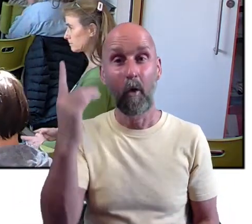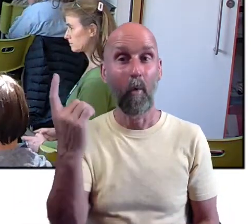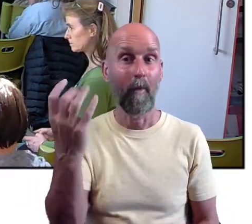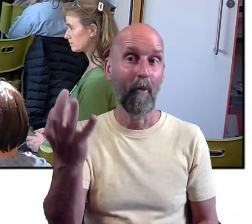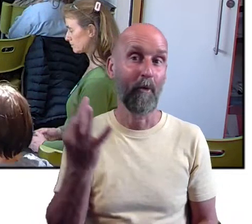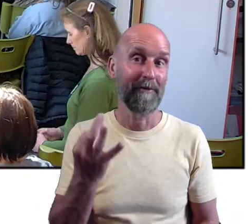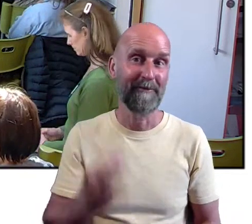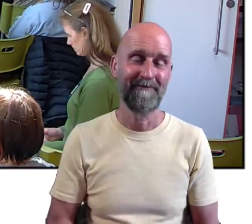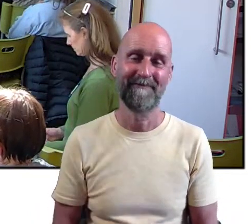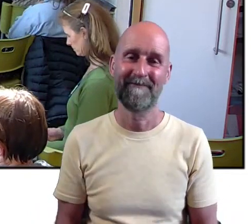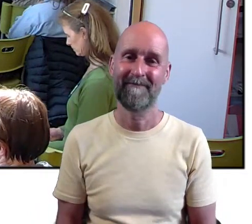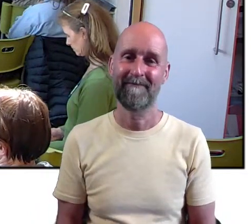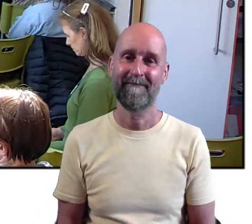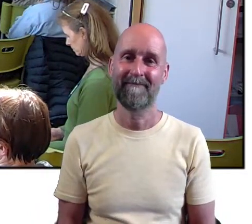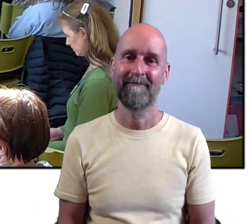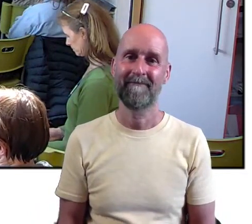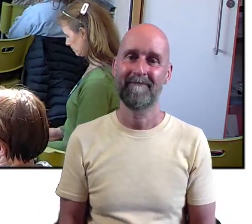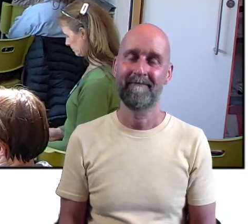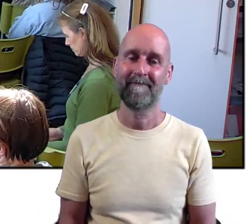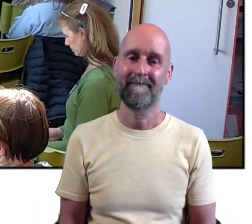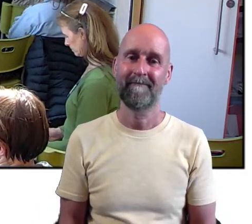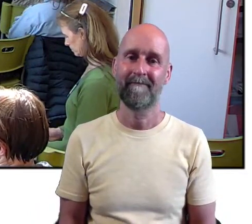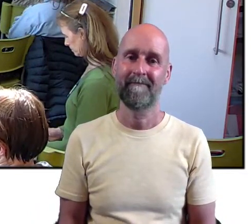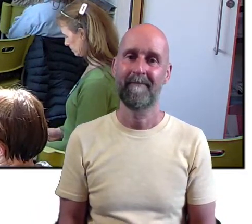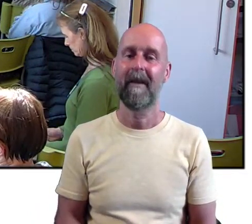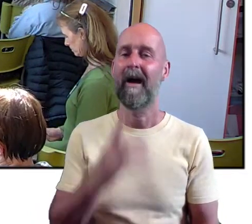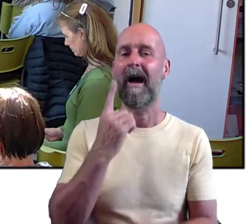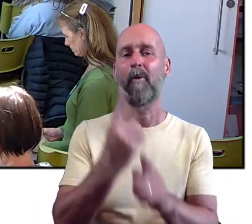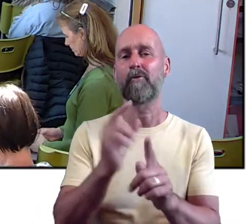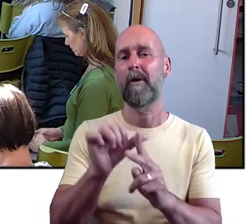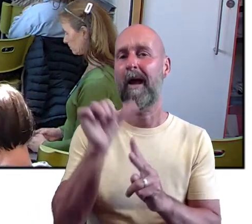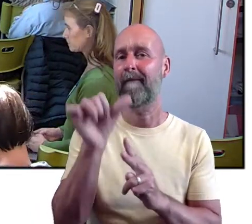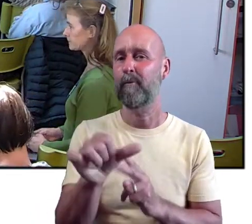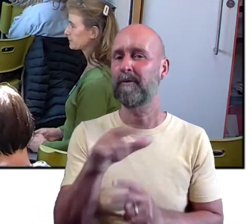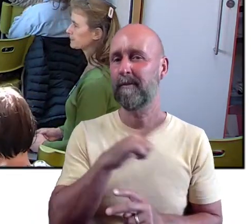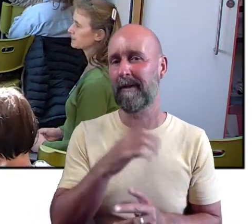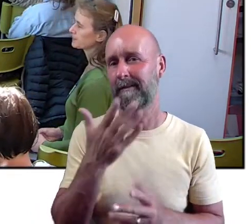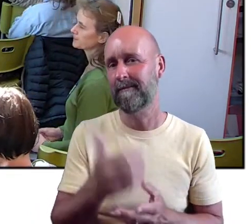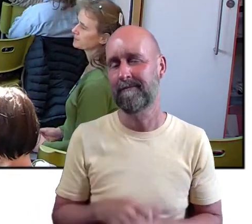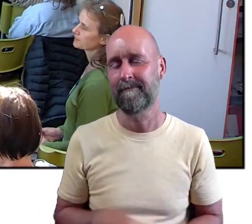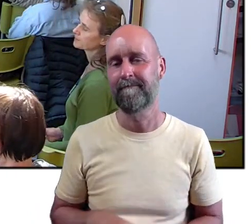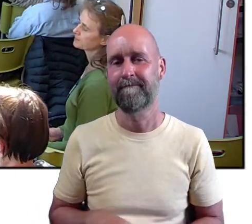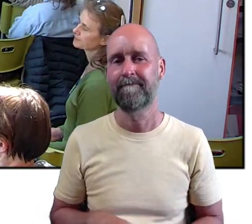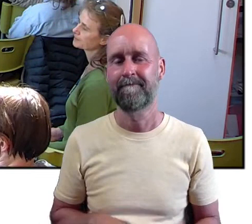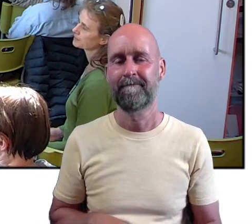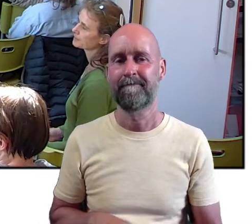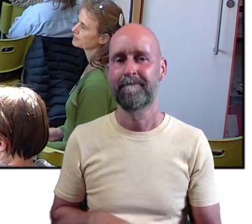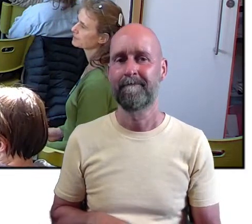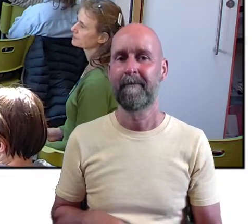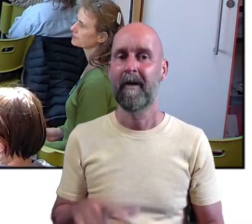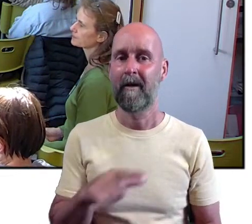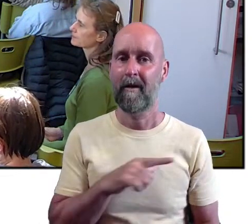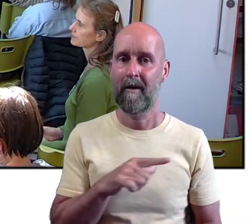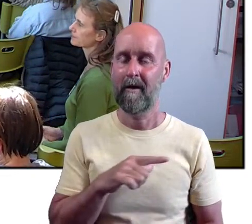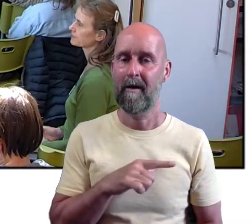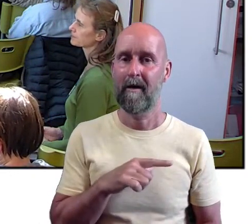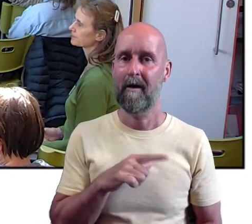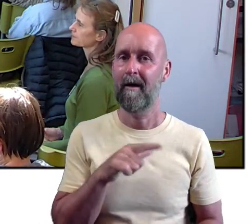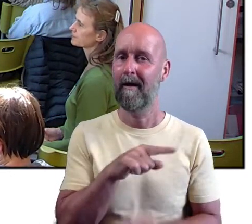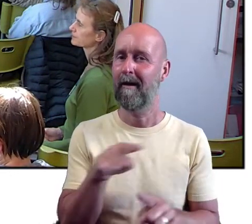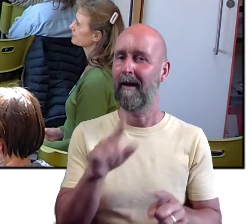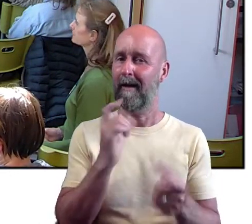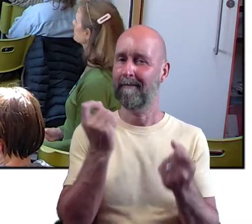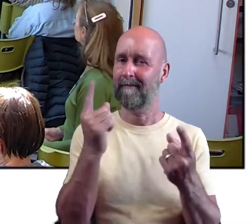of wondering if maybe I could just talk to you afterwards because it sounds so complicated. Because I'm outside of my comfort zone, so